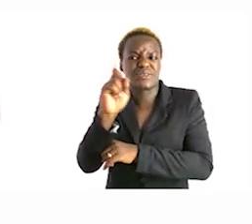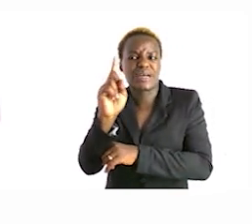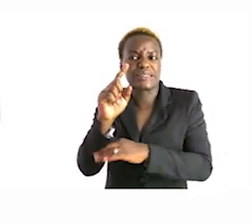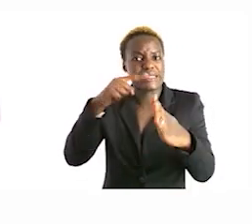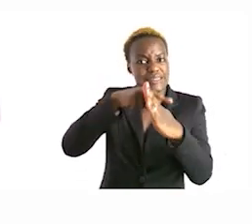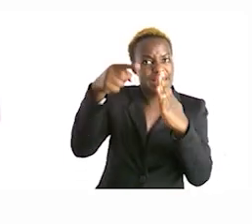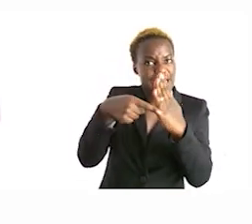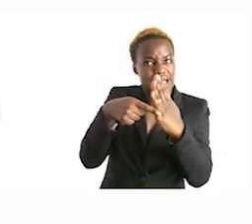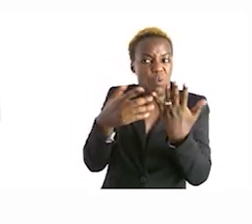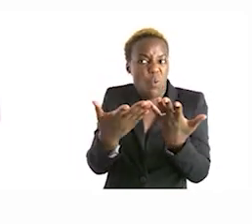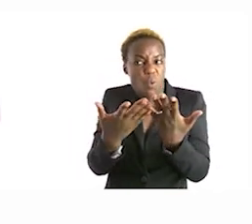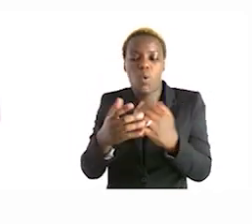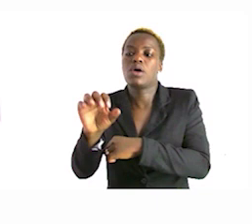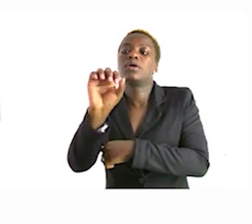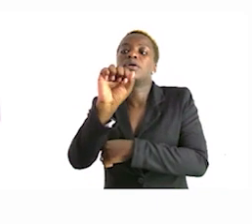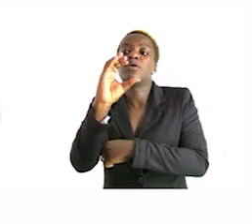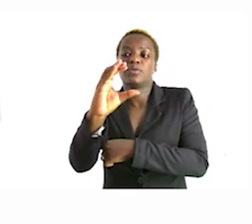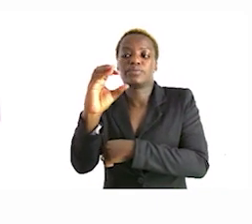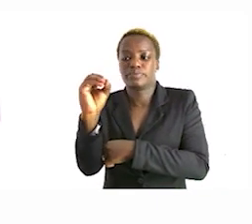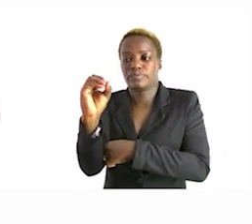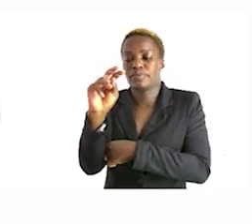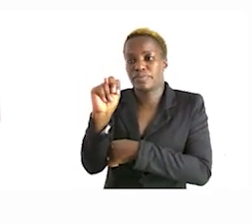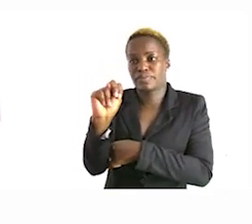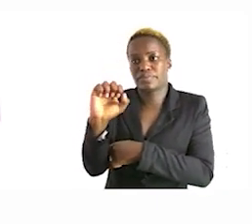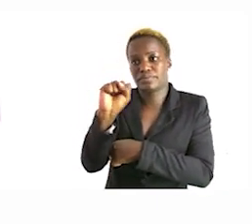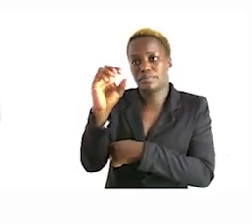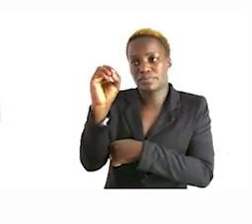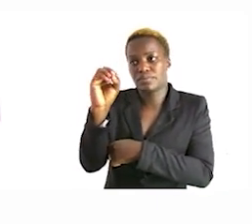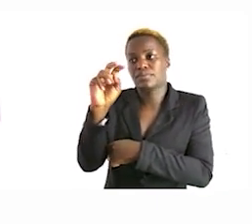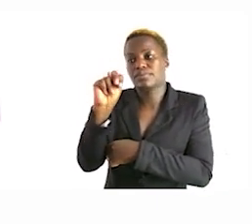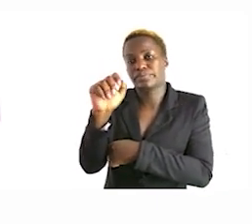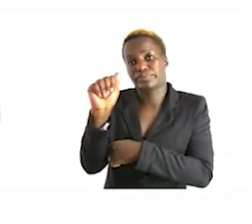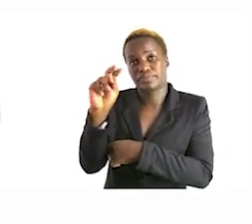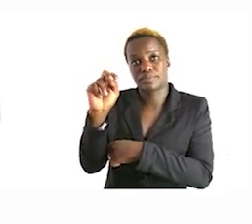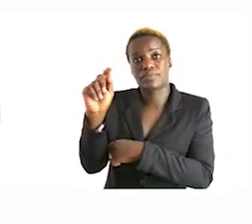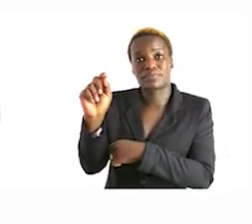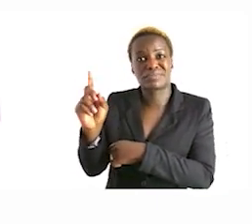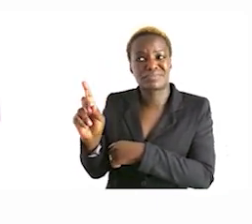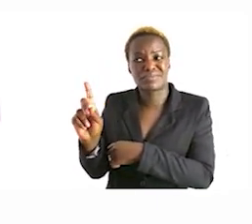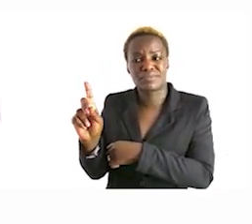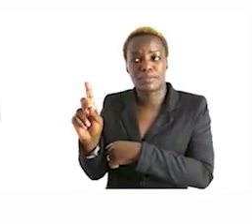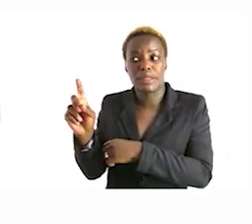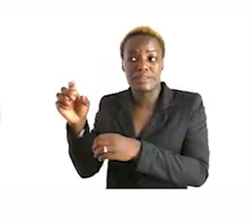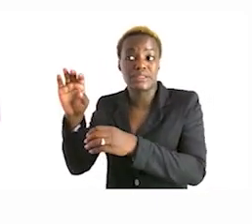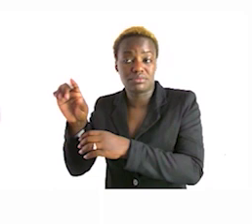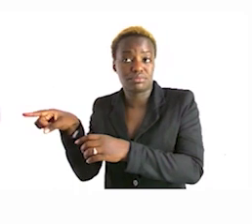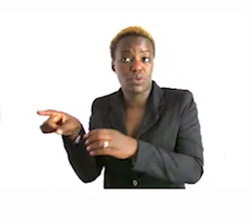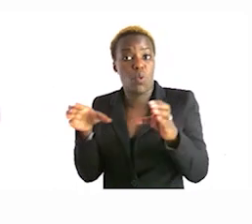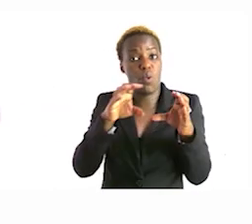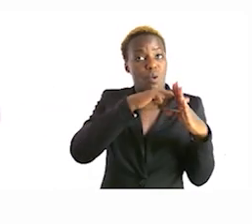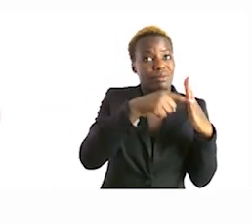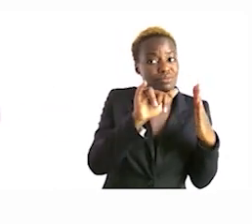your alphabet if you get confused. That is correct. S is a consonant and not a vowel.